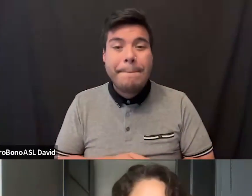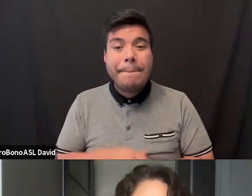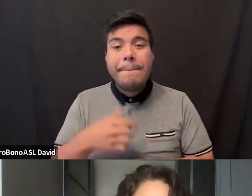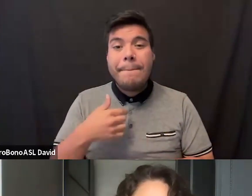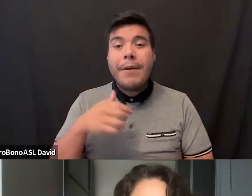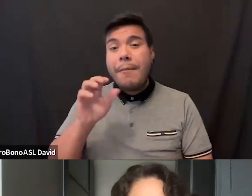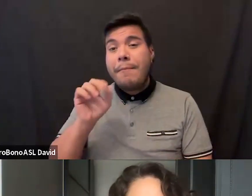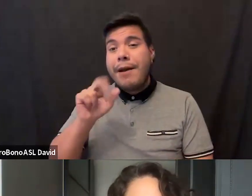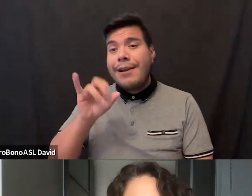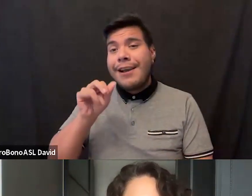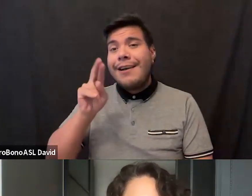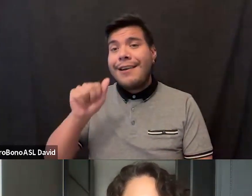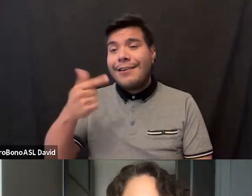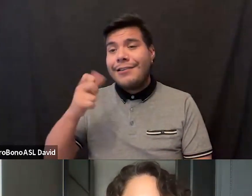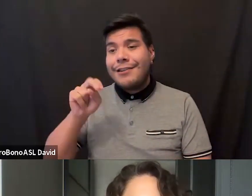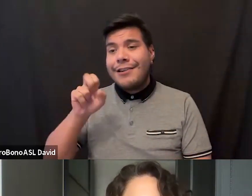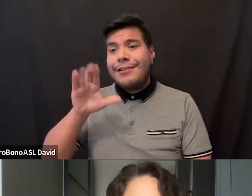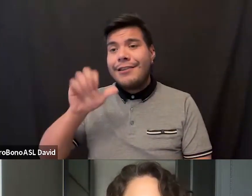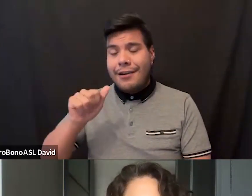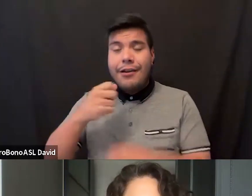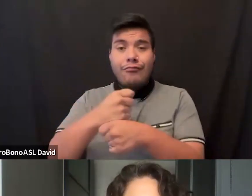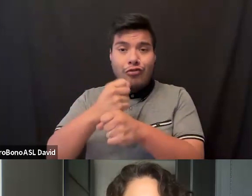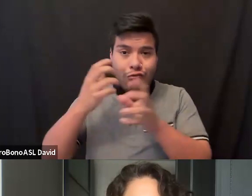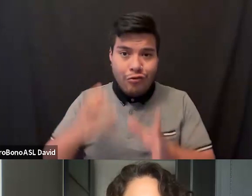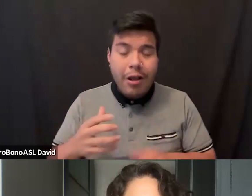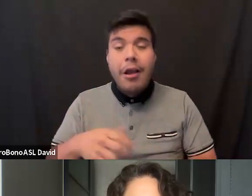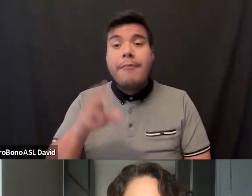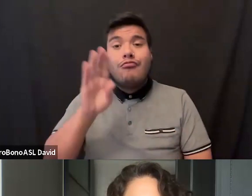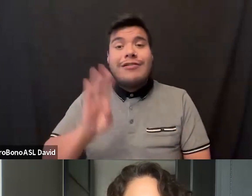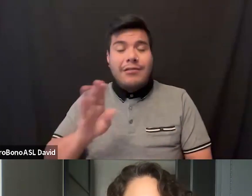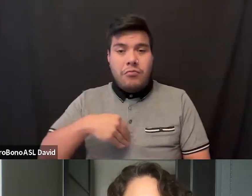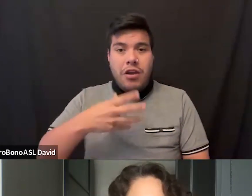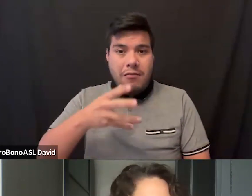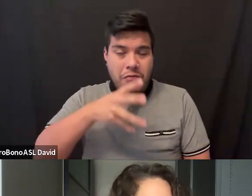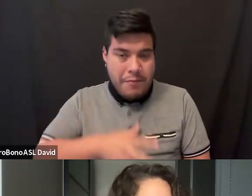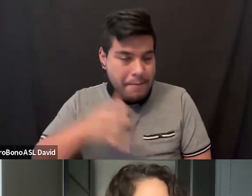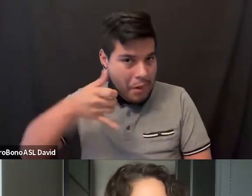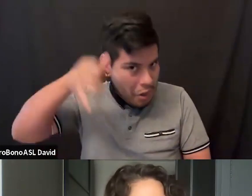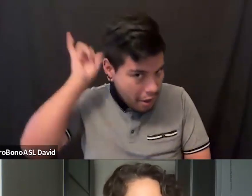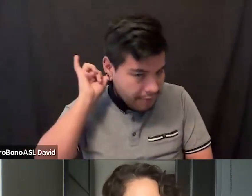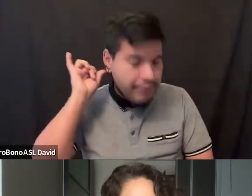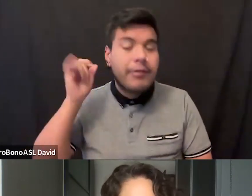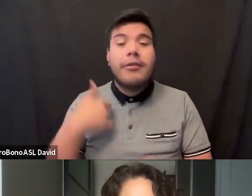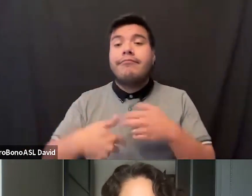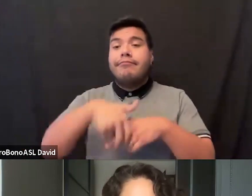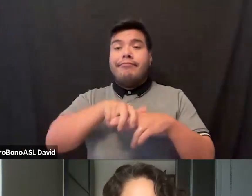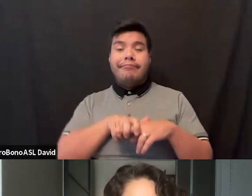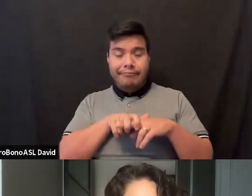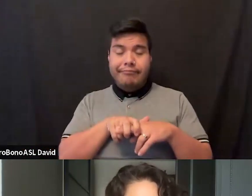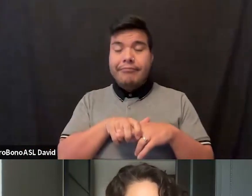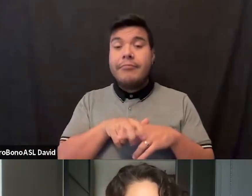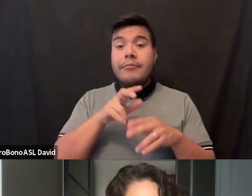Mariana Genesca. I'm producer. I'm a Brazilian white woman, a blonde woman. I'm sitting in a chair. Behind me,